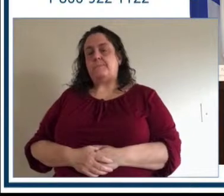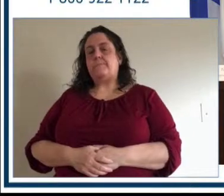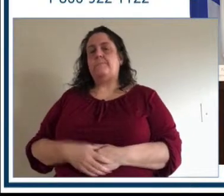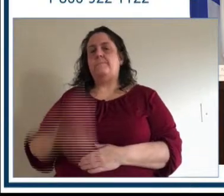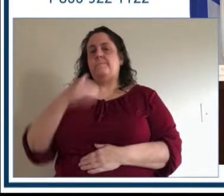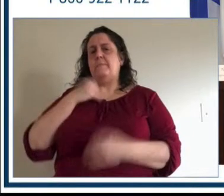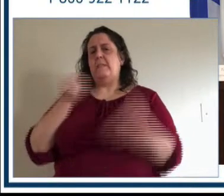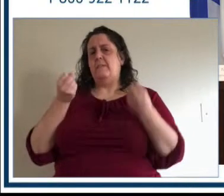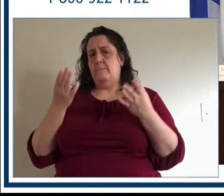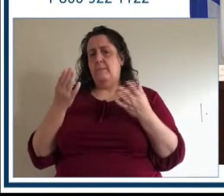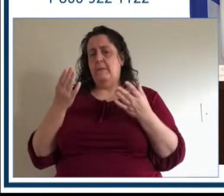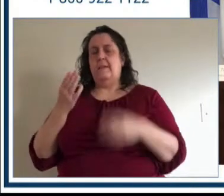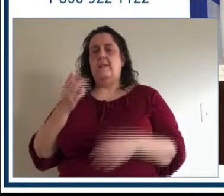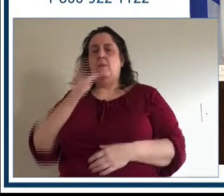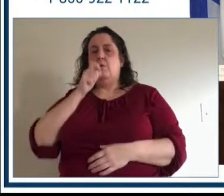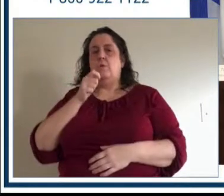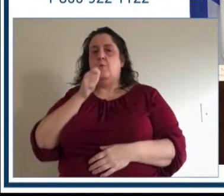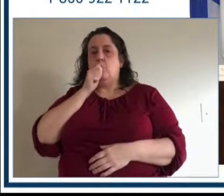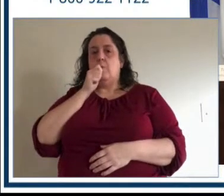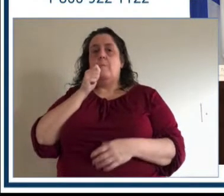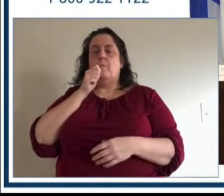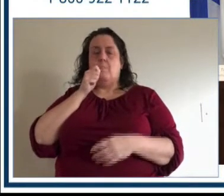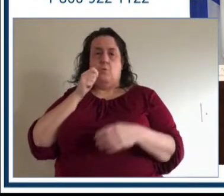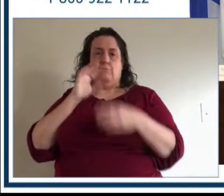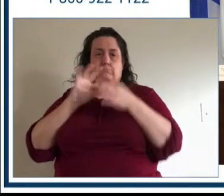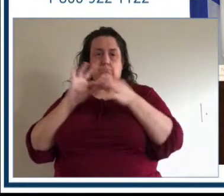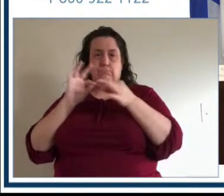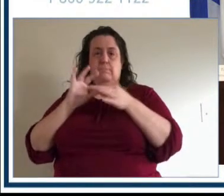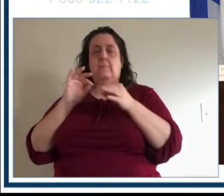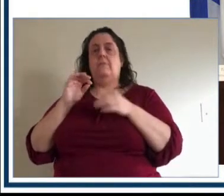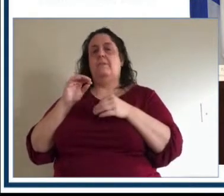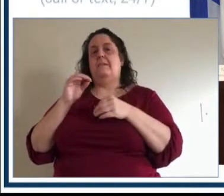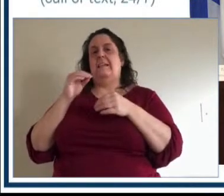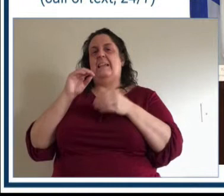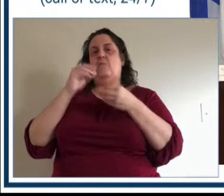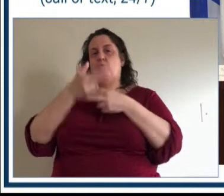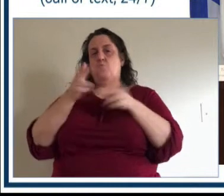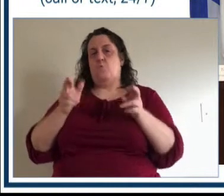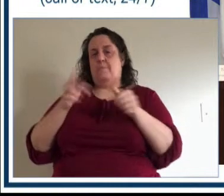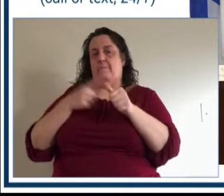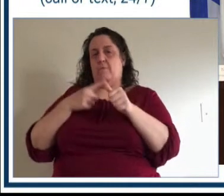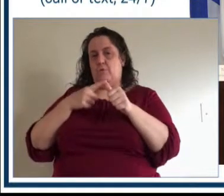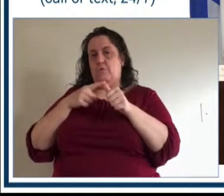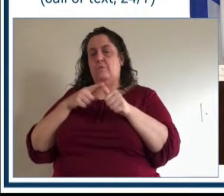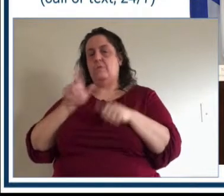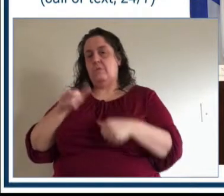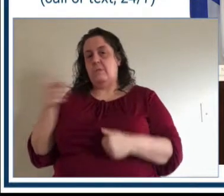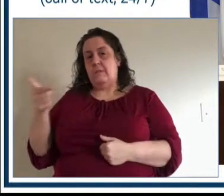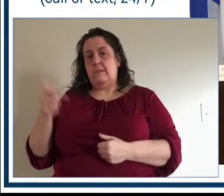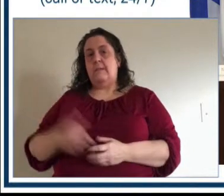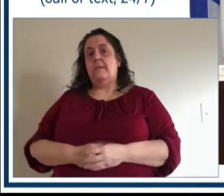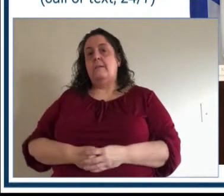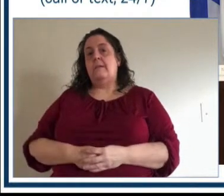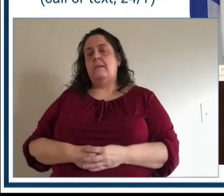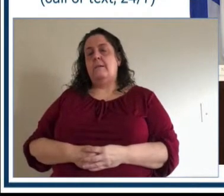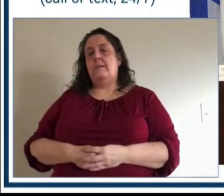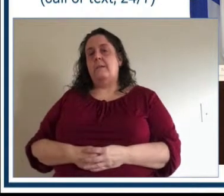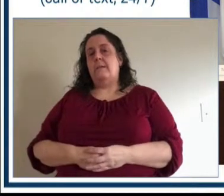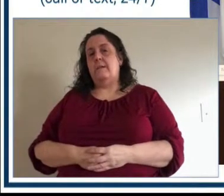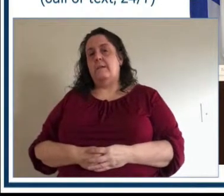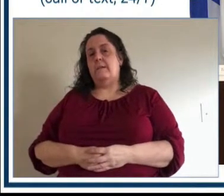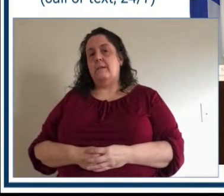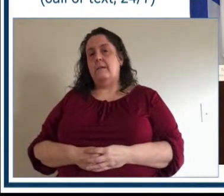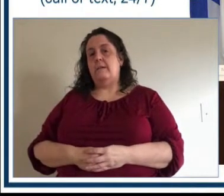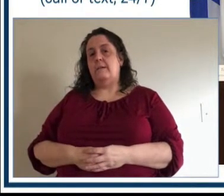we'll start in the room. Go ahead. Dr. Strang, with respect, was it a good idea, though, for a